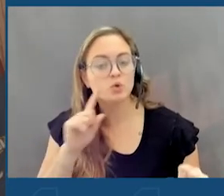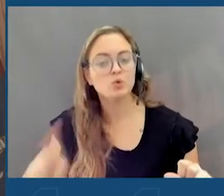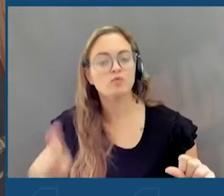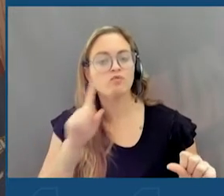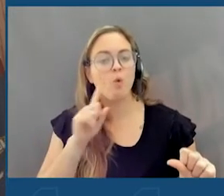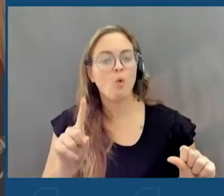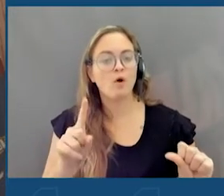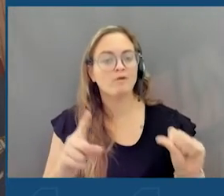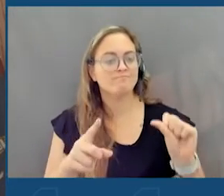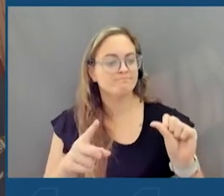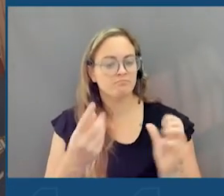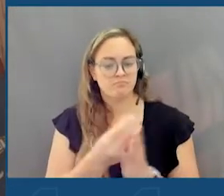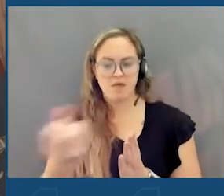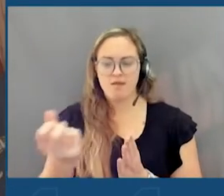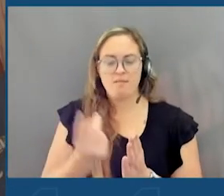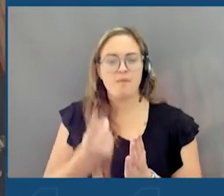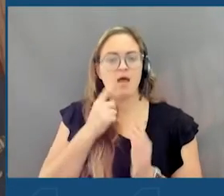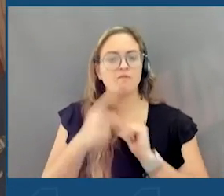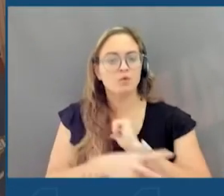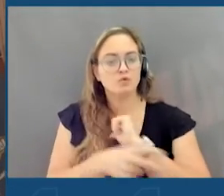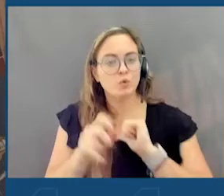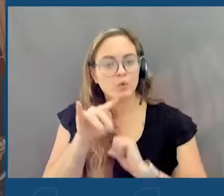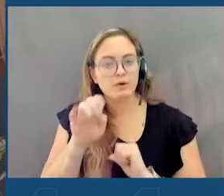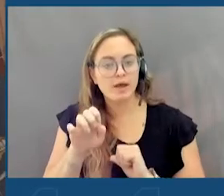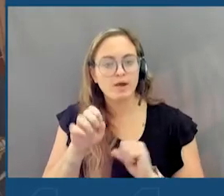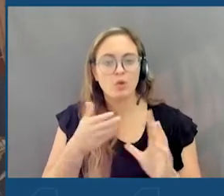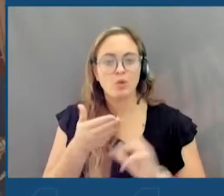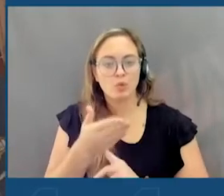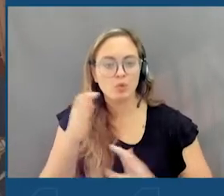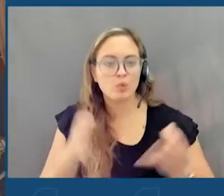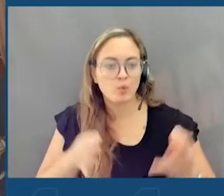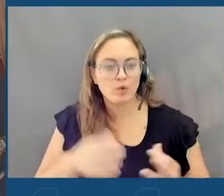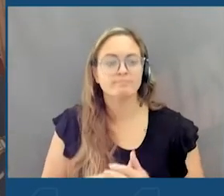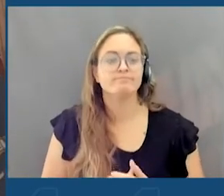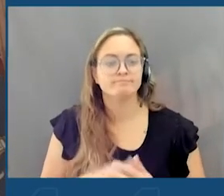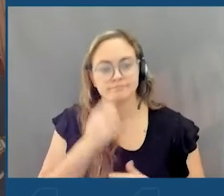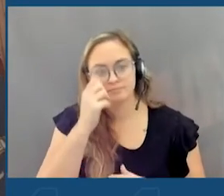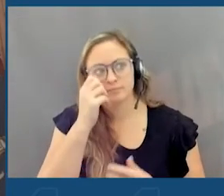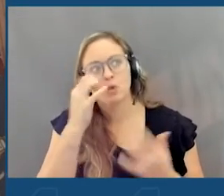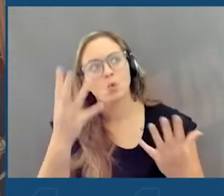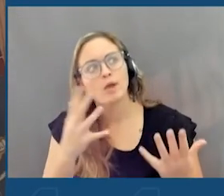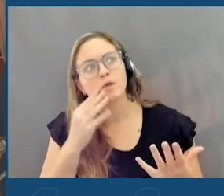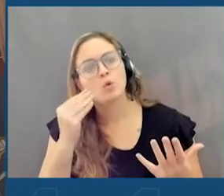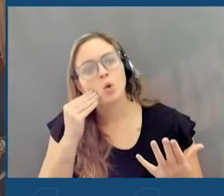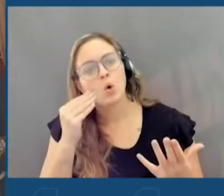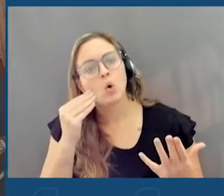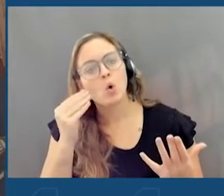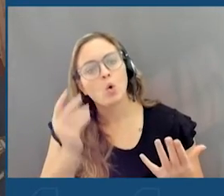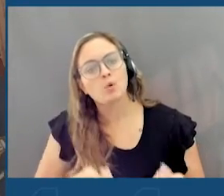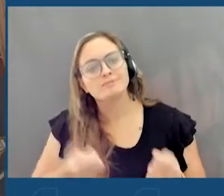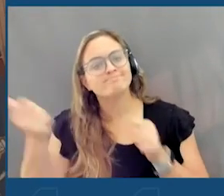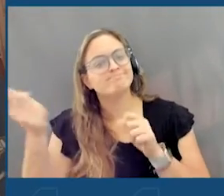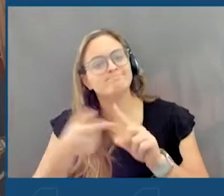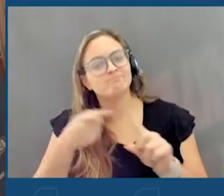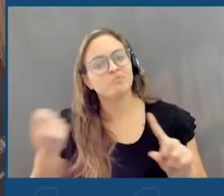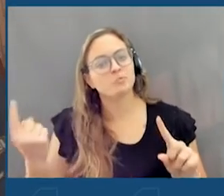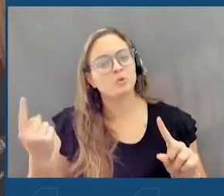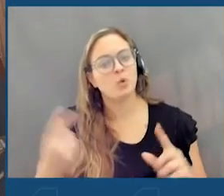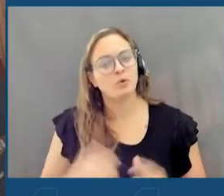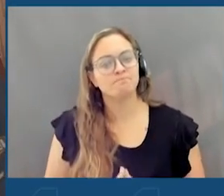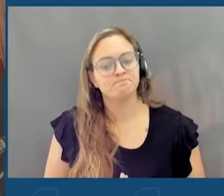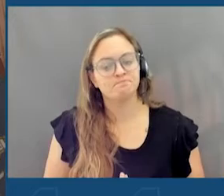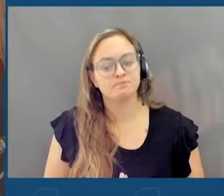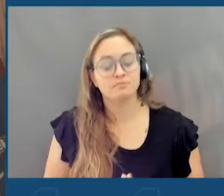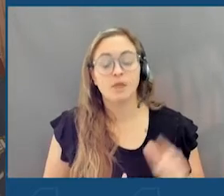of stolen title via court action. That had to wait till the home was taken out from under someone. What this